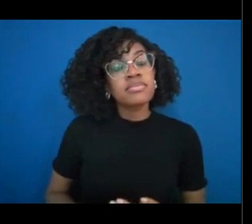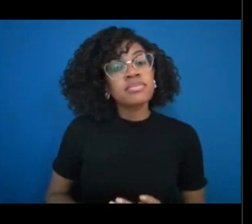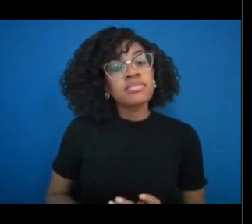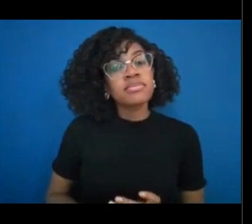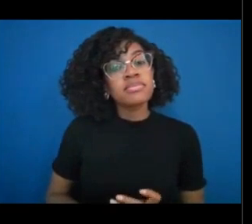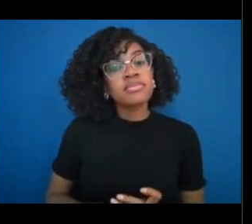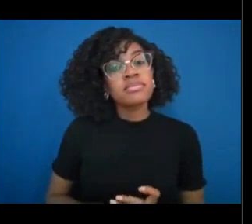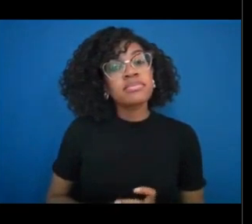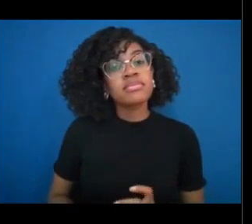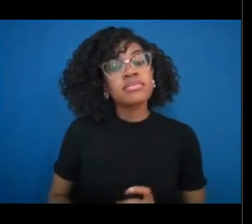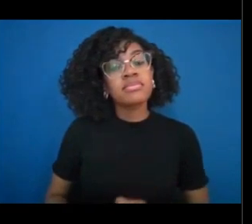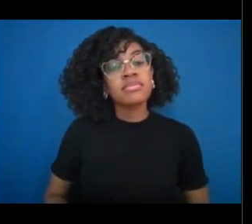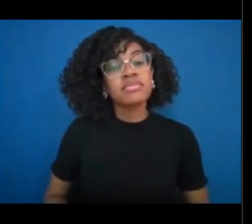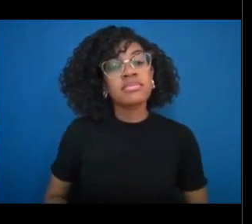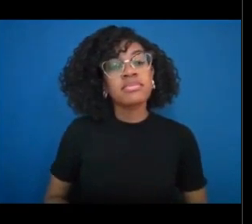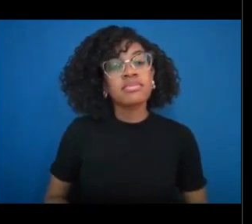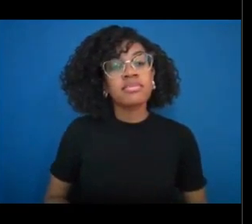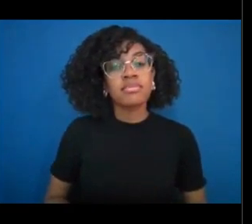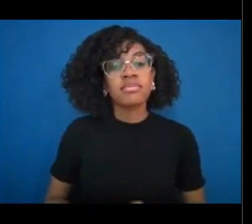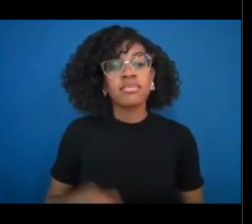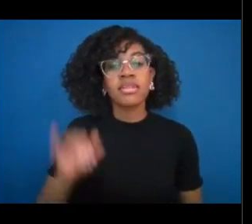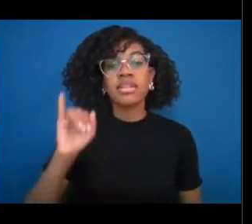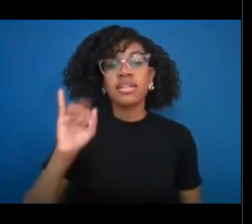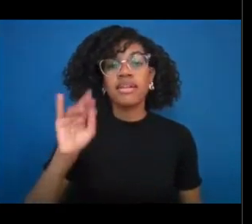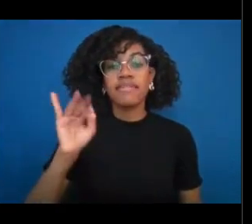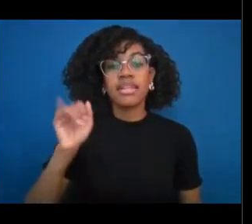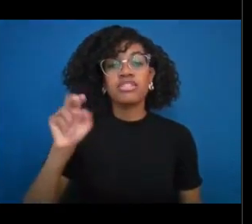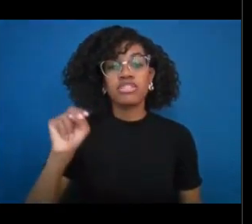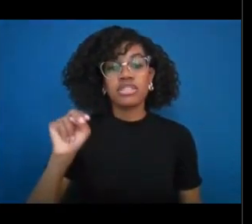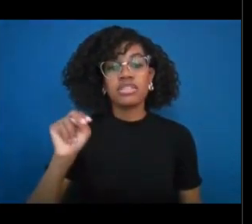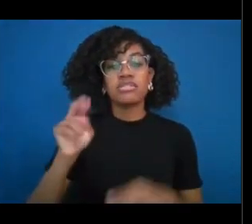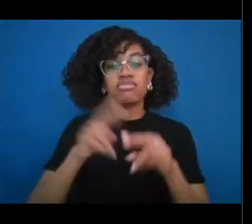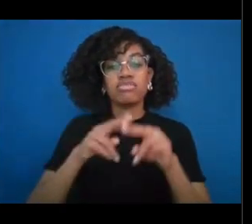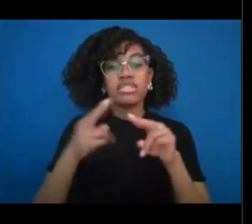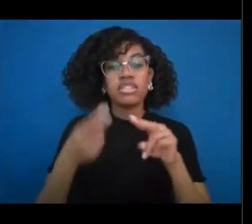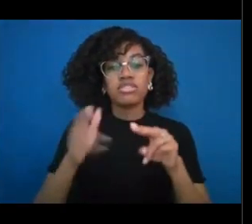The Inflation Reduction Act is a